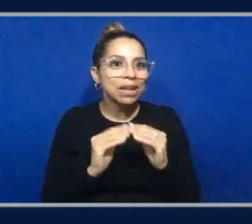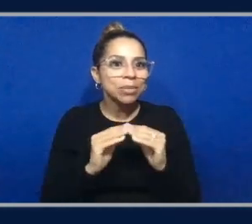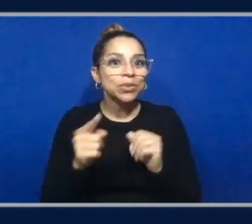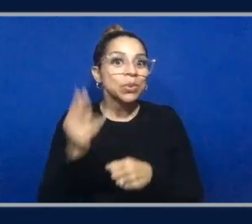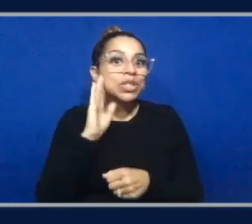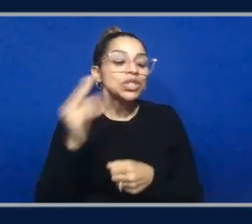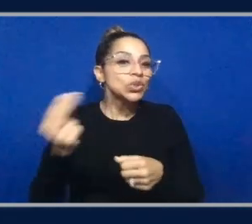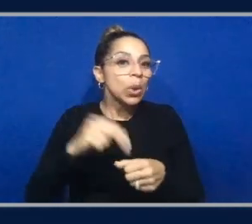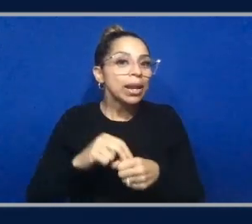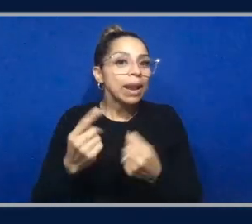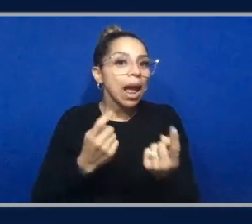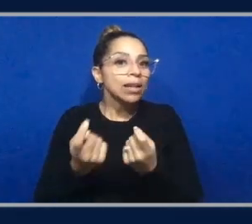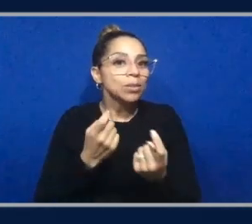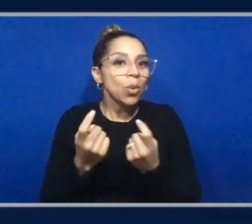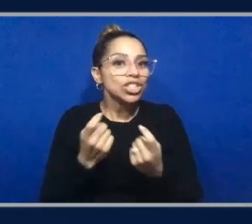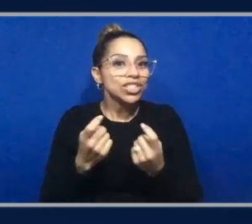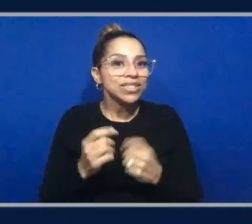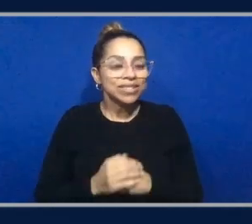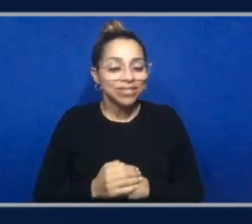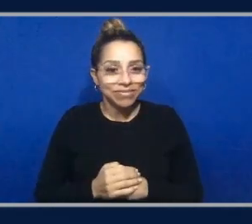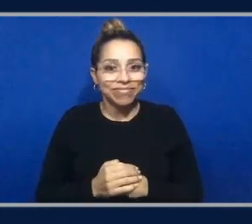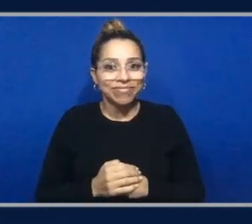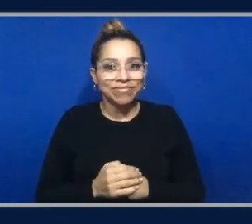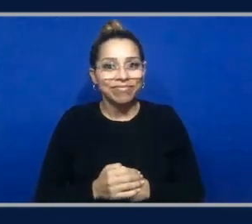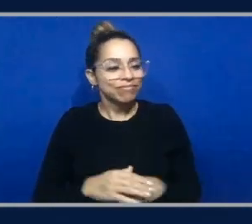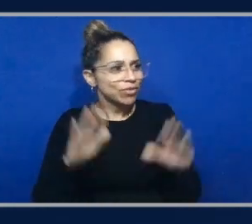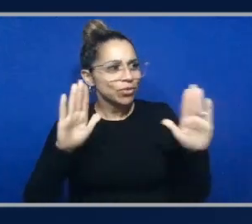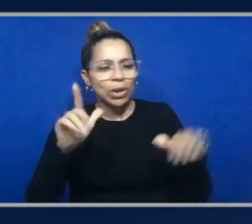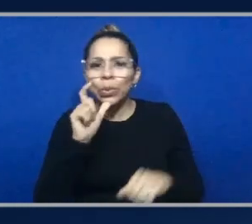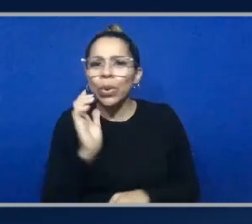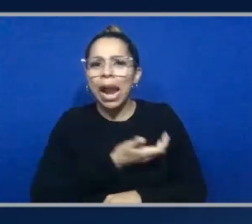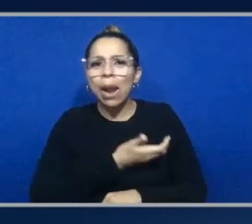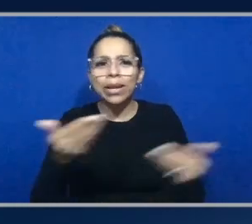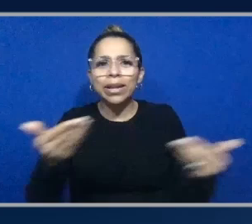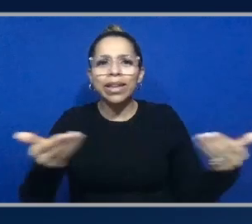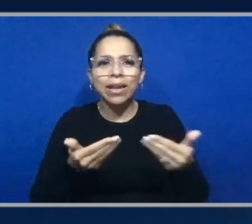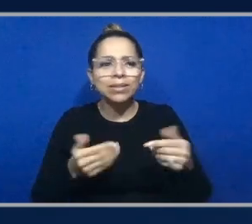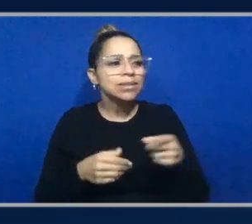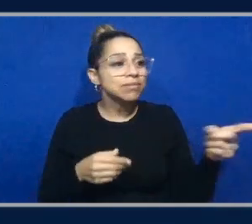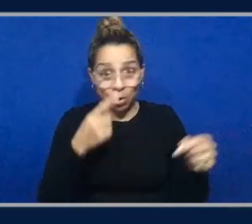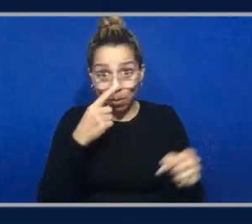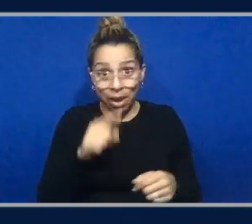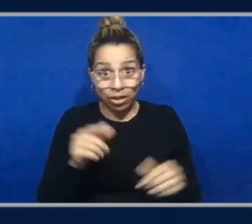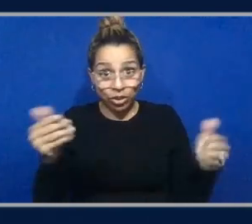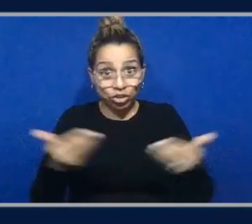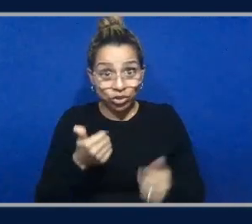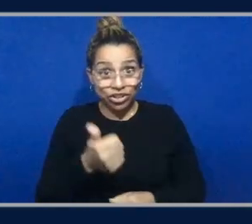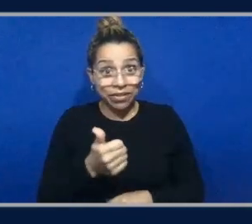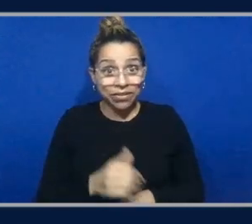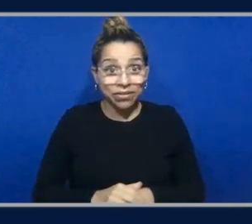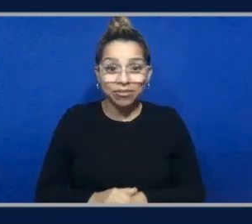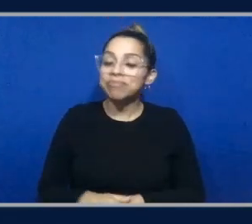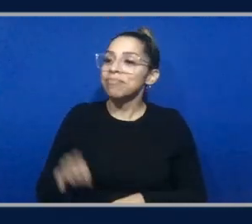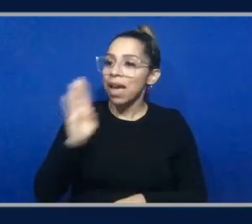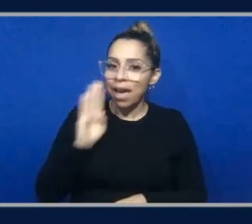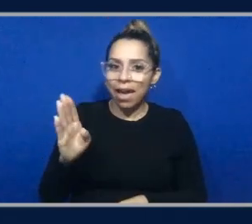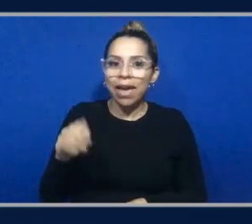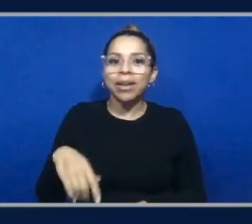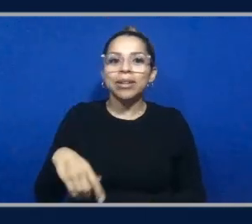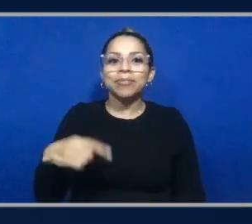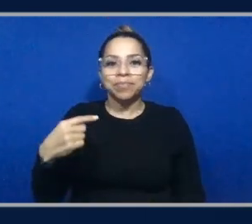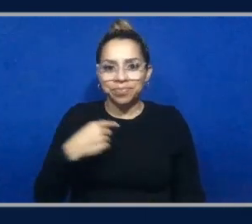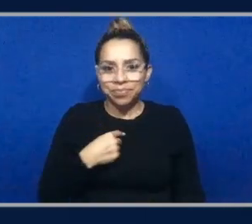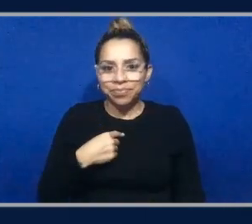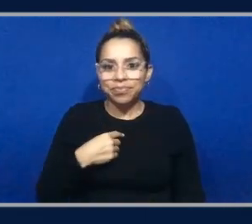it. Great. And so who are our guests? Can you guys introduce yourselves? Hi, I'm Mahesh Mishra. I'm a